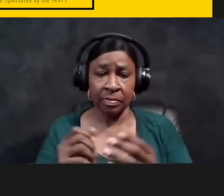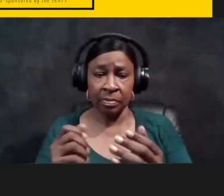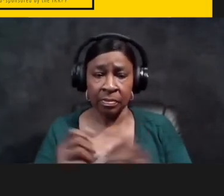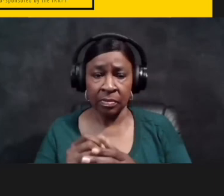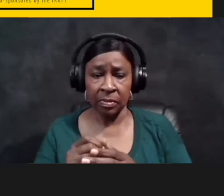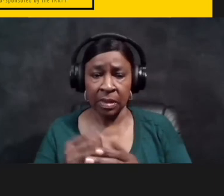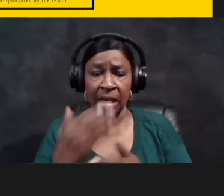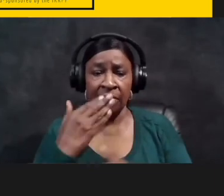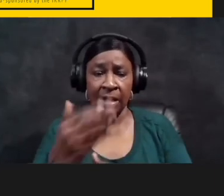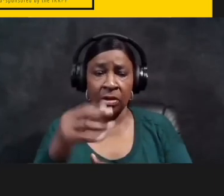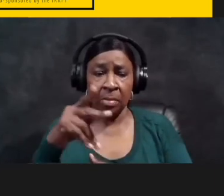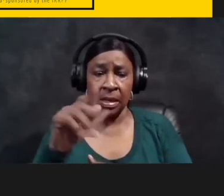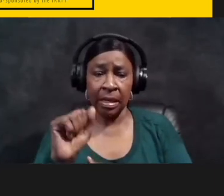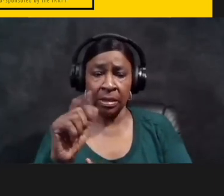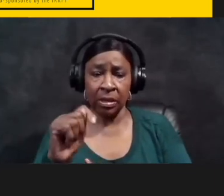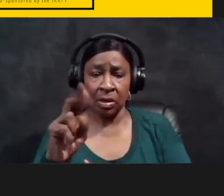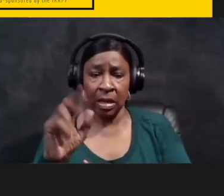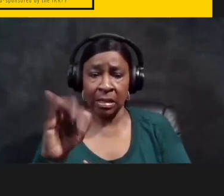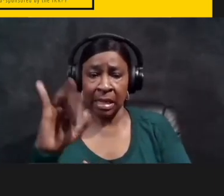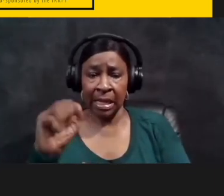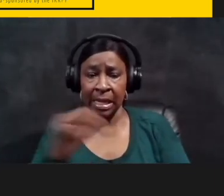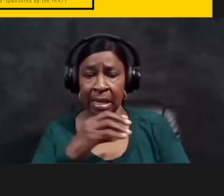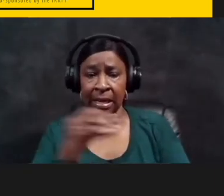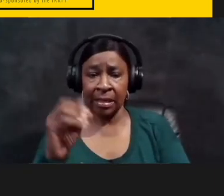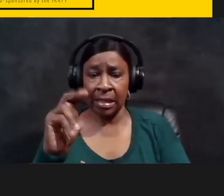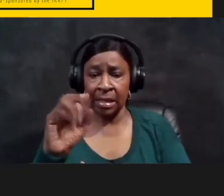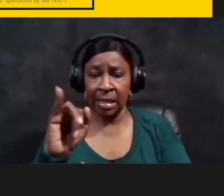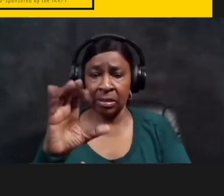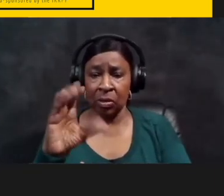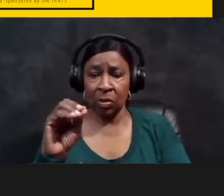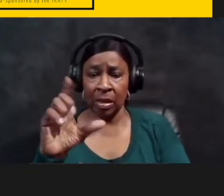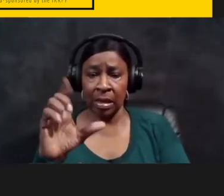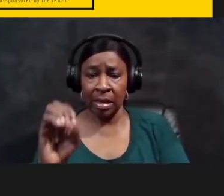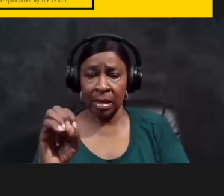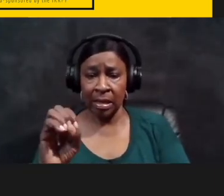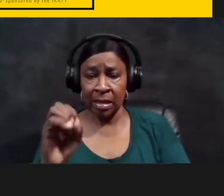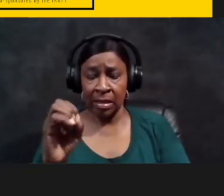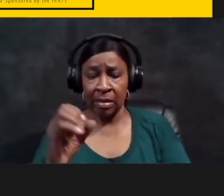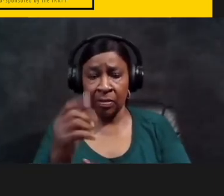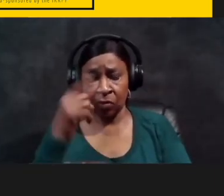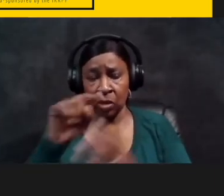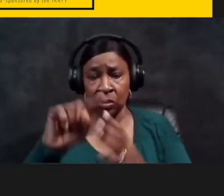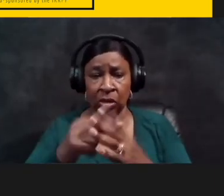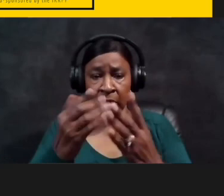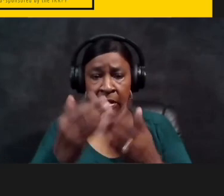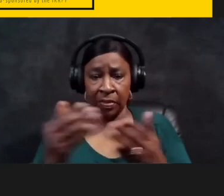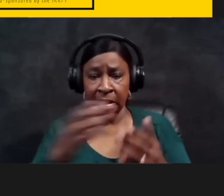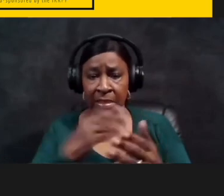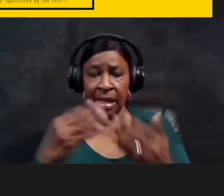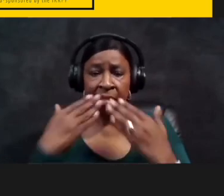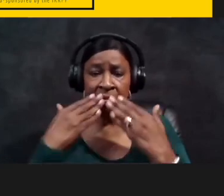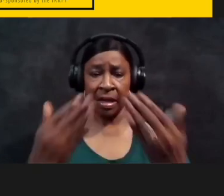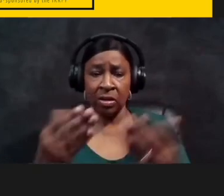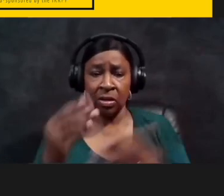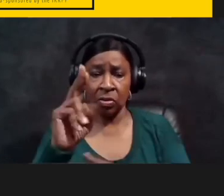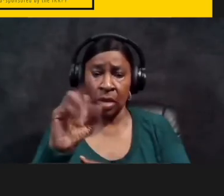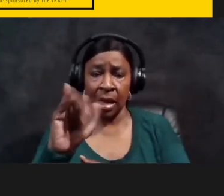Patricia and Nicole. And Yvonne for starting us off, and thank you to the UIC